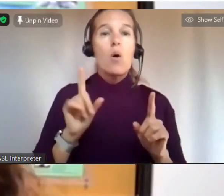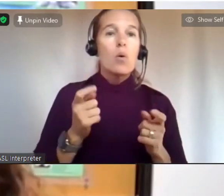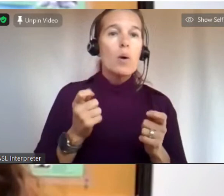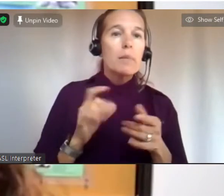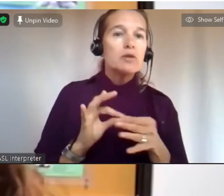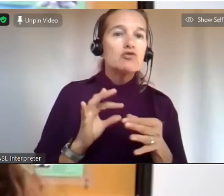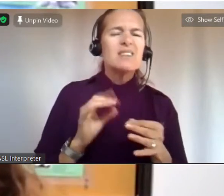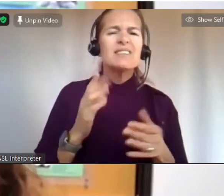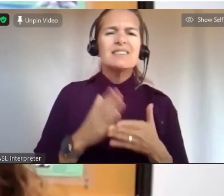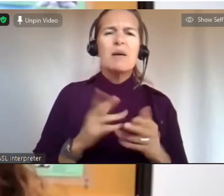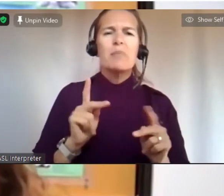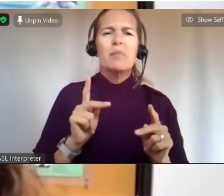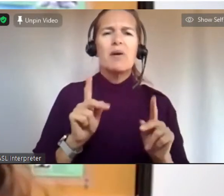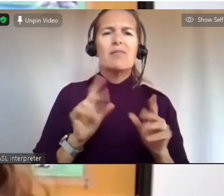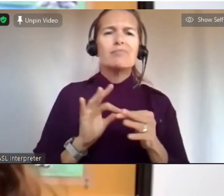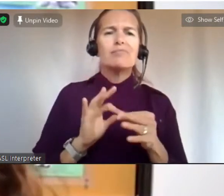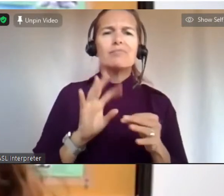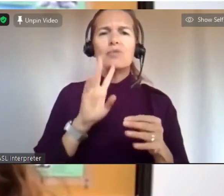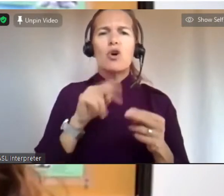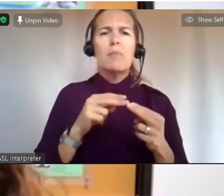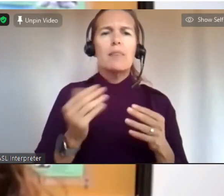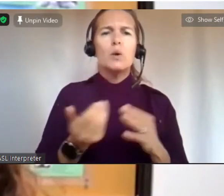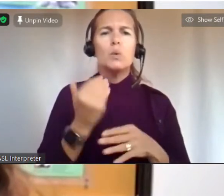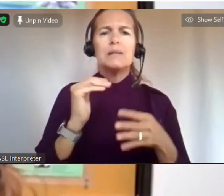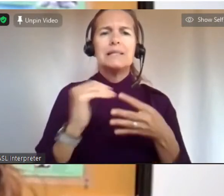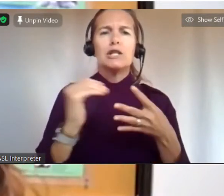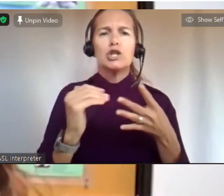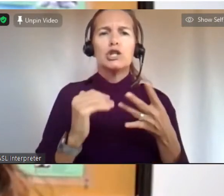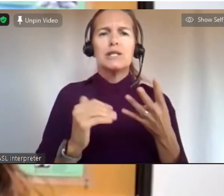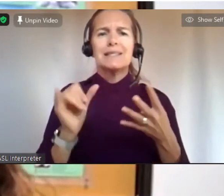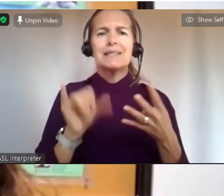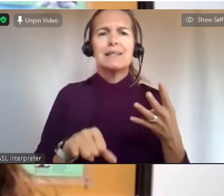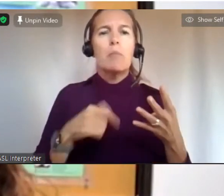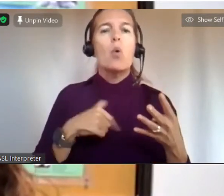comments about this new tier system. So we put a link in the comments